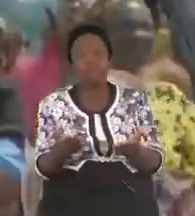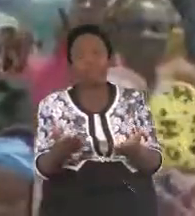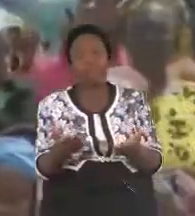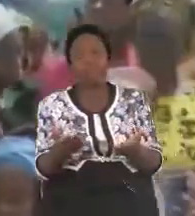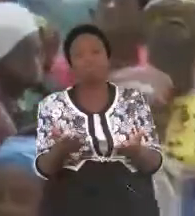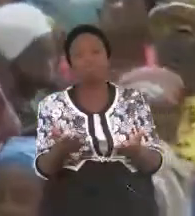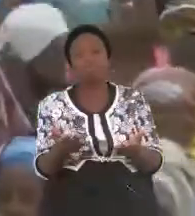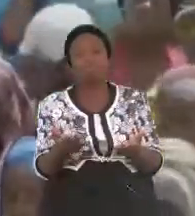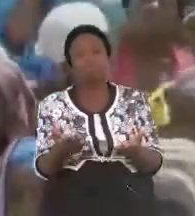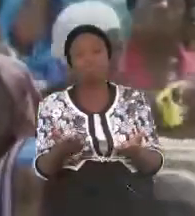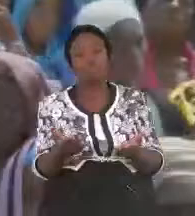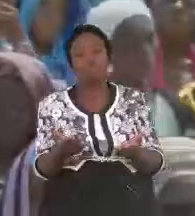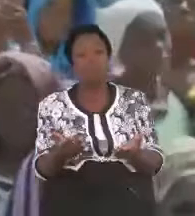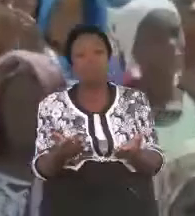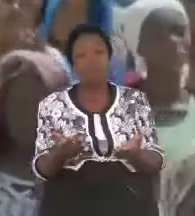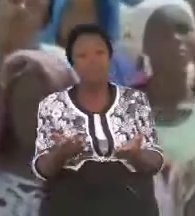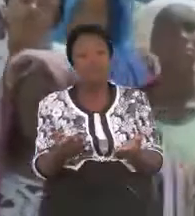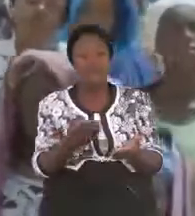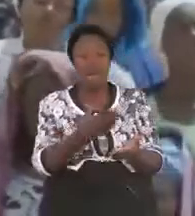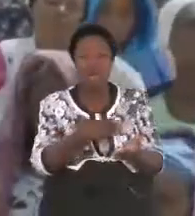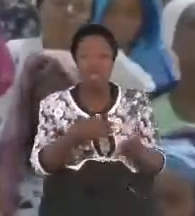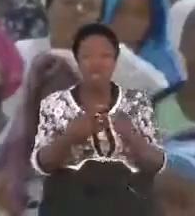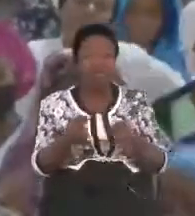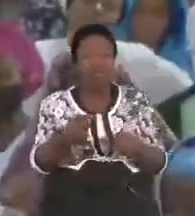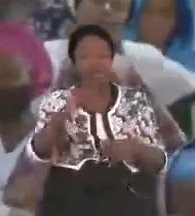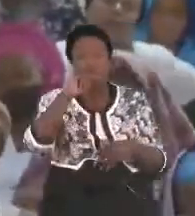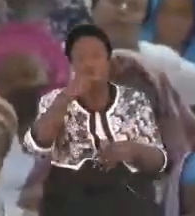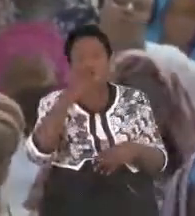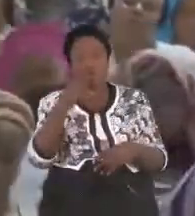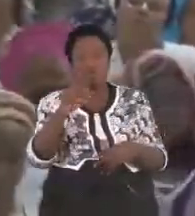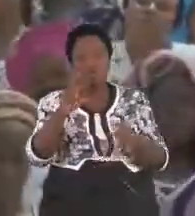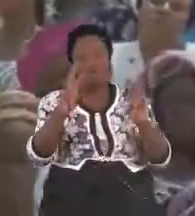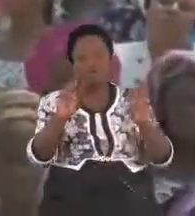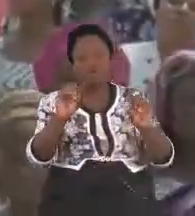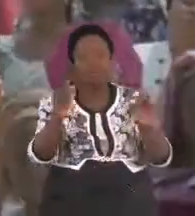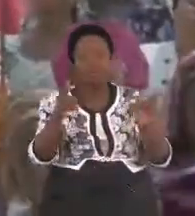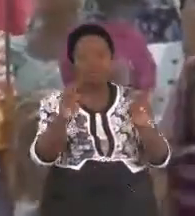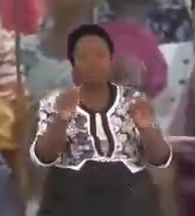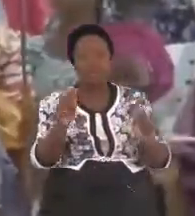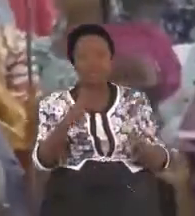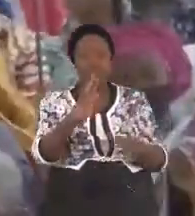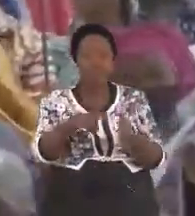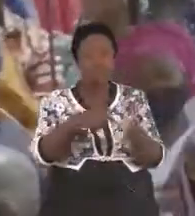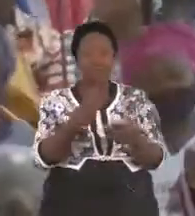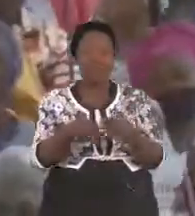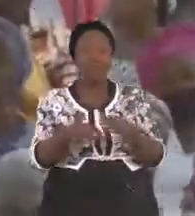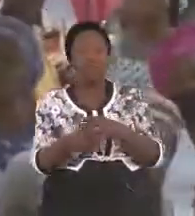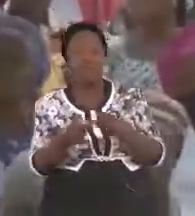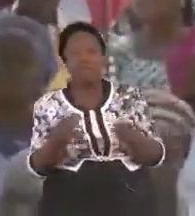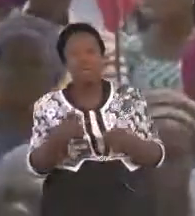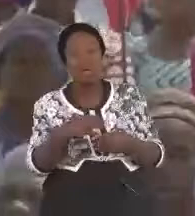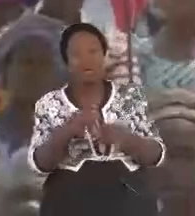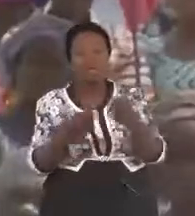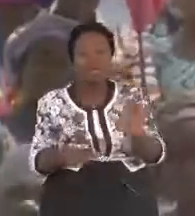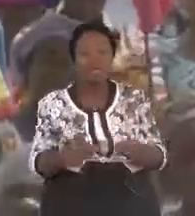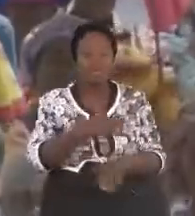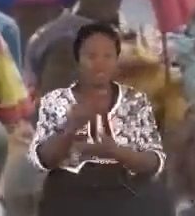And the corn of which you fall into the ground and die, so as to bring forth much fruit.